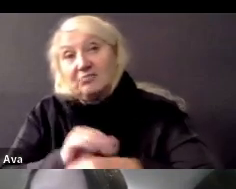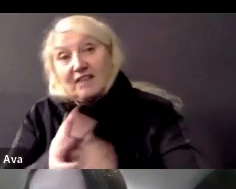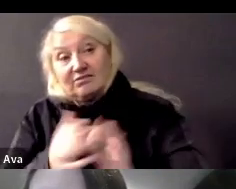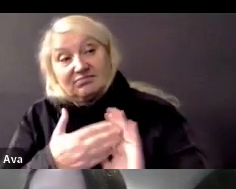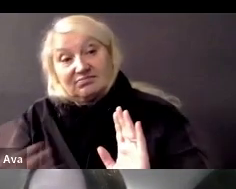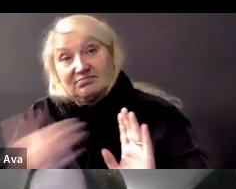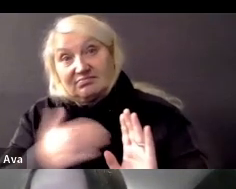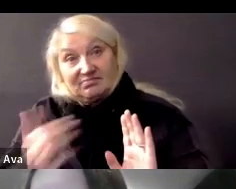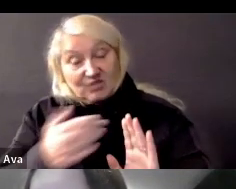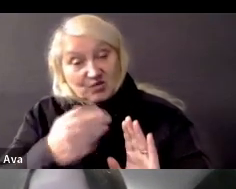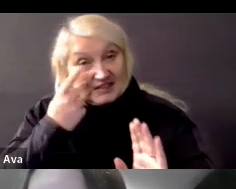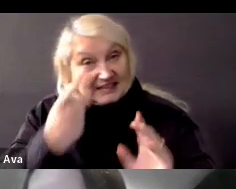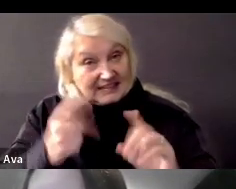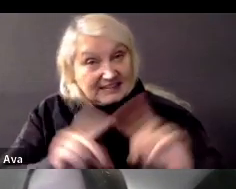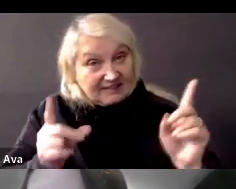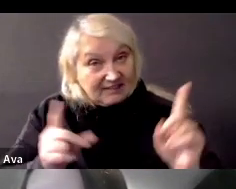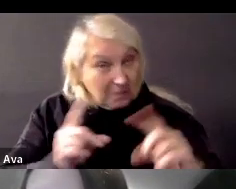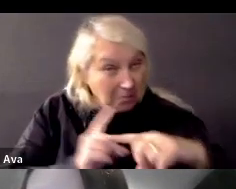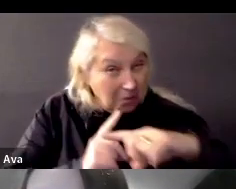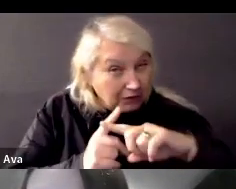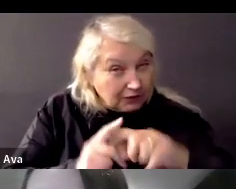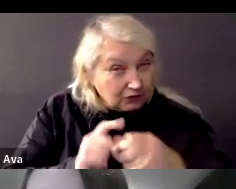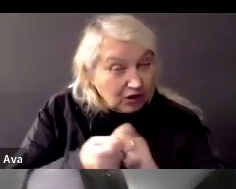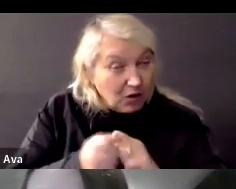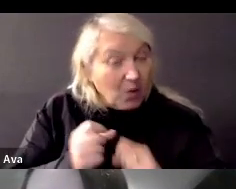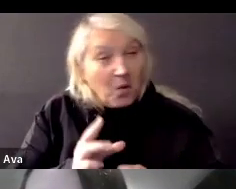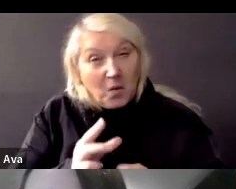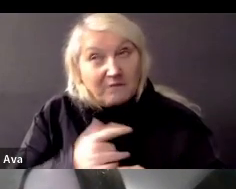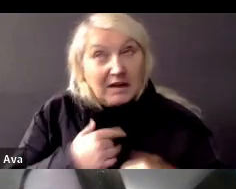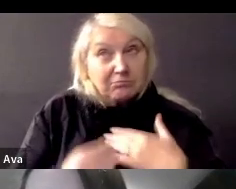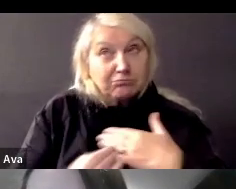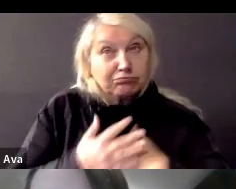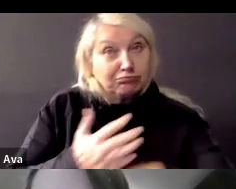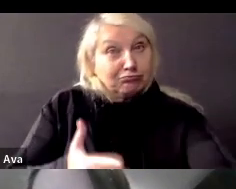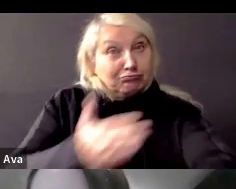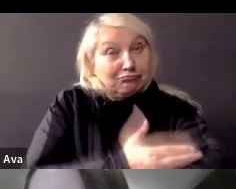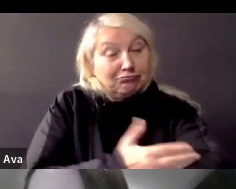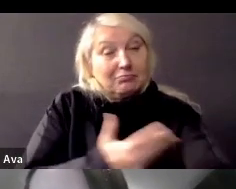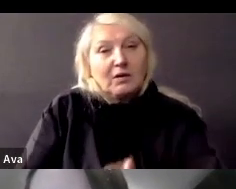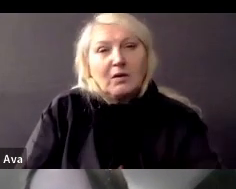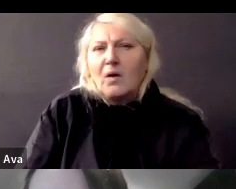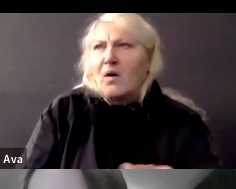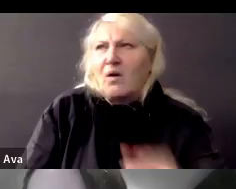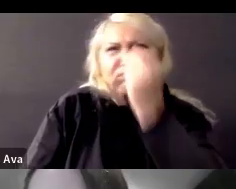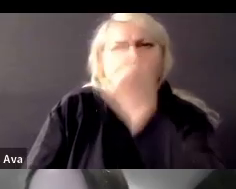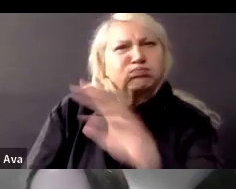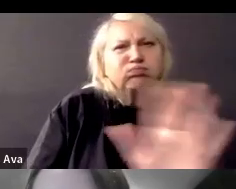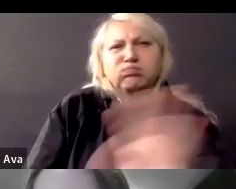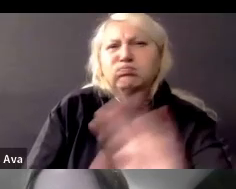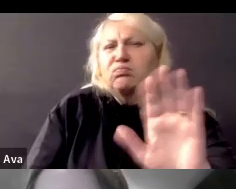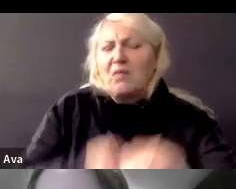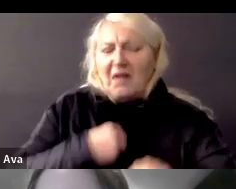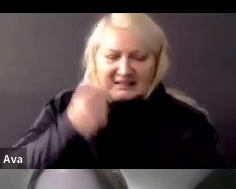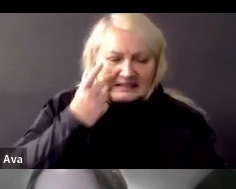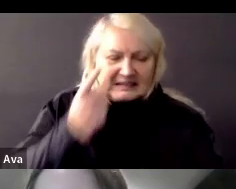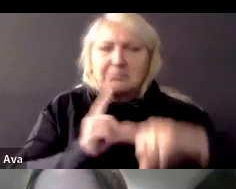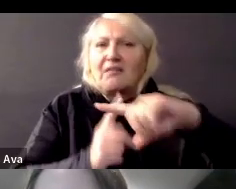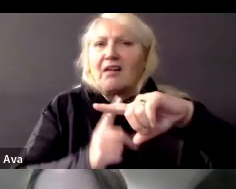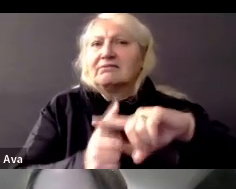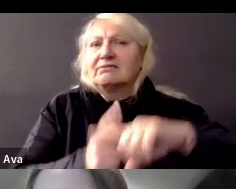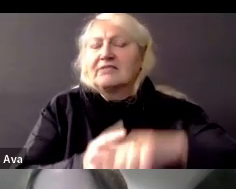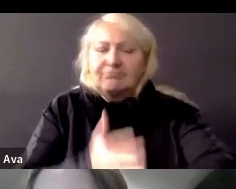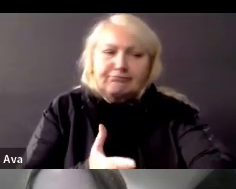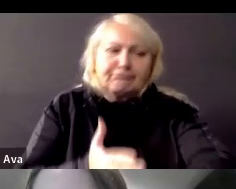positive change or maybe not so much? Oh, I've seen a positive change. More people